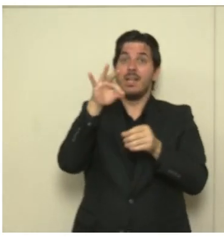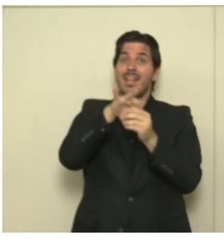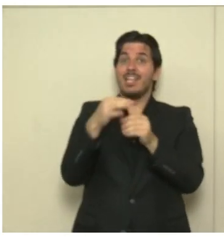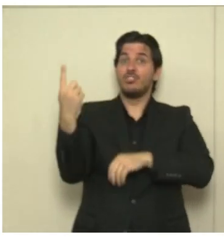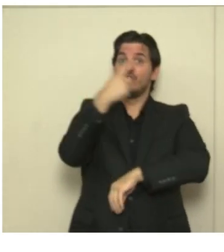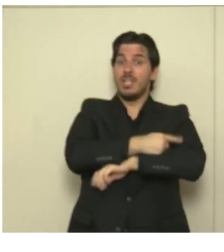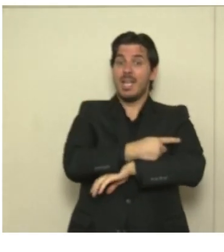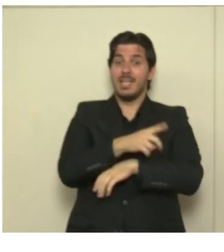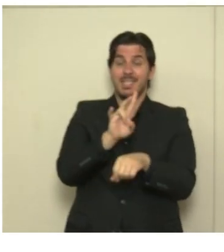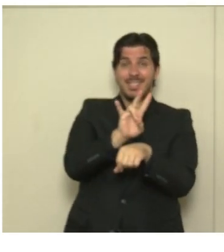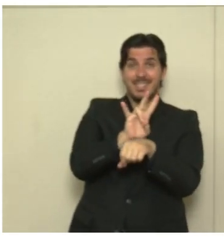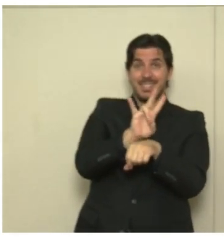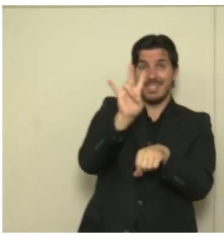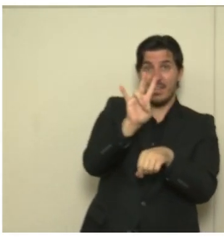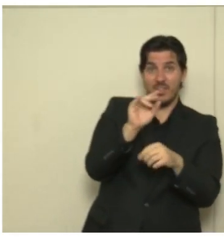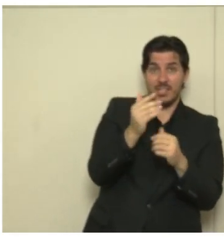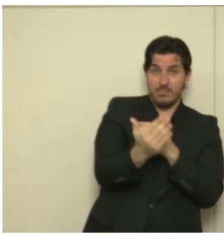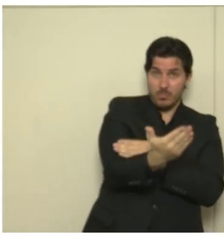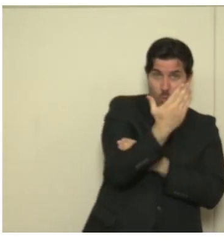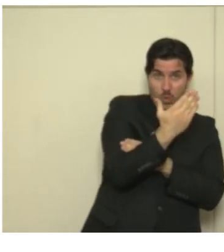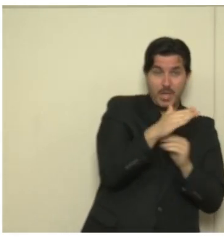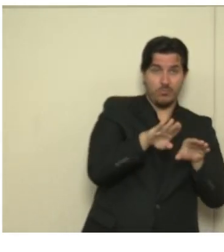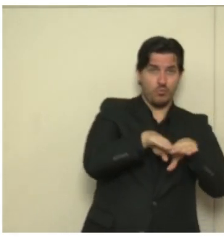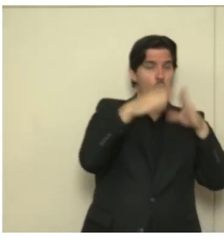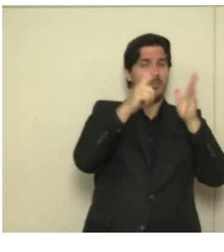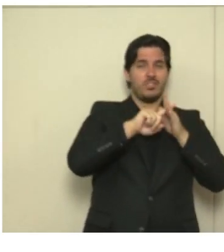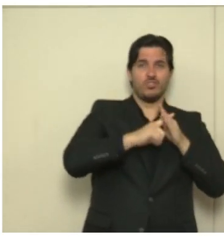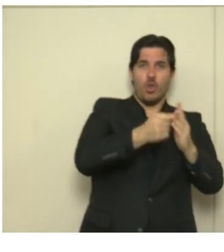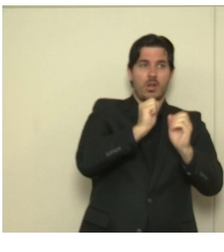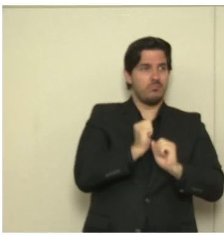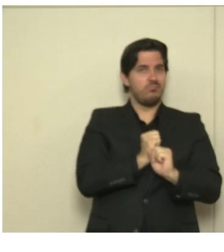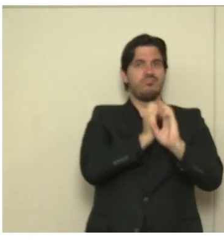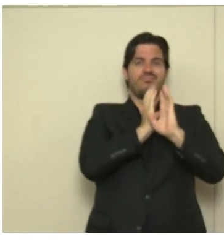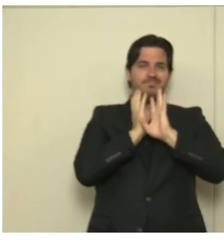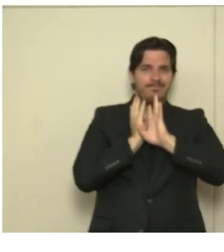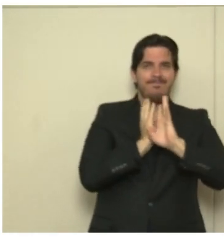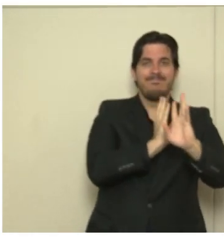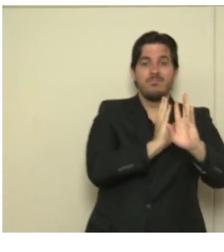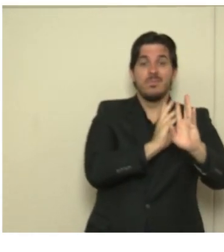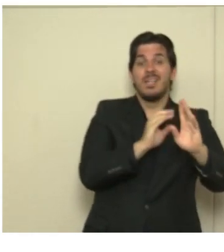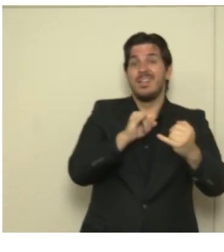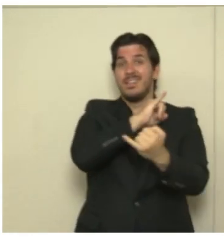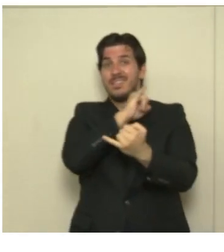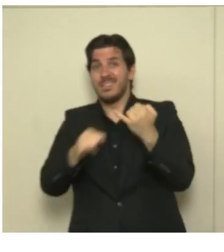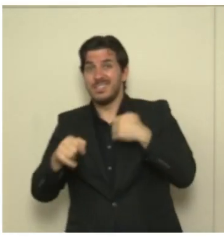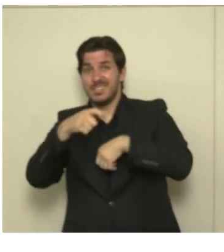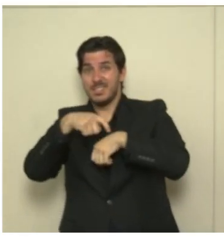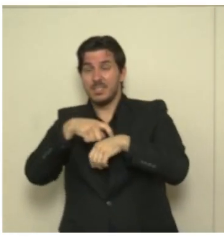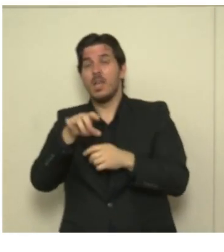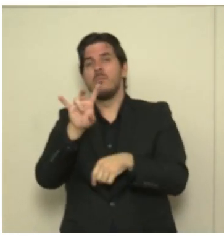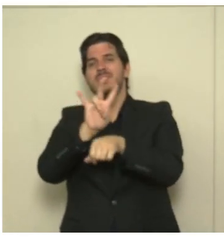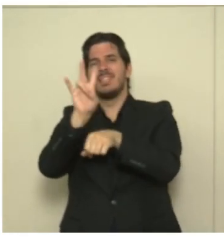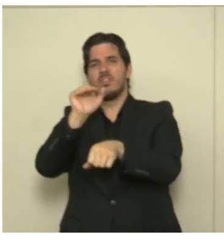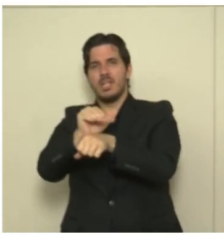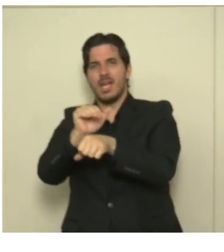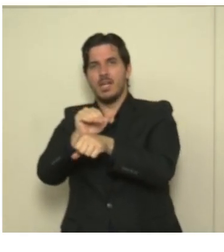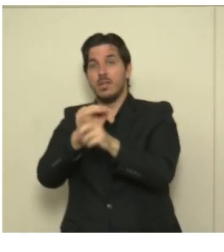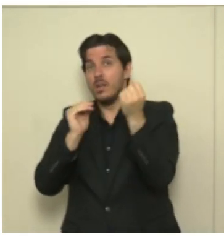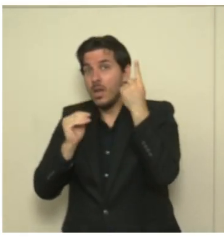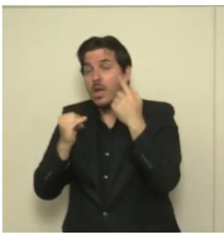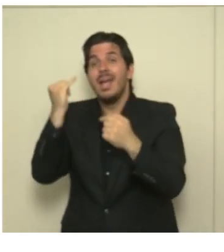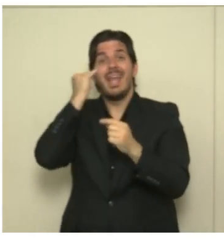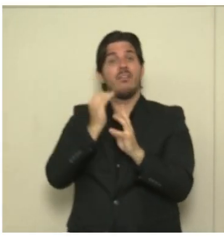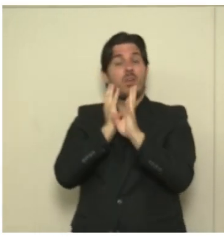Day, you'll be able to vote. But what I really hope is that if you're going to vote in person, that you get out and vote early. We have